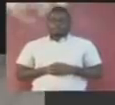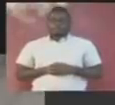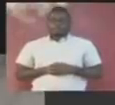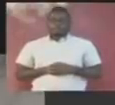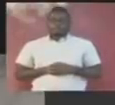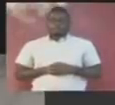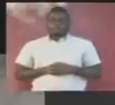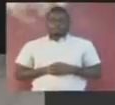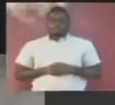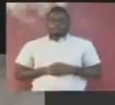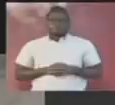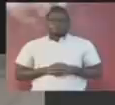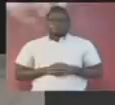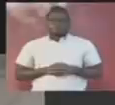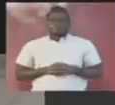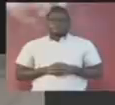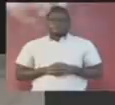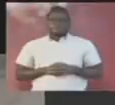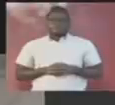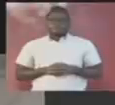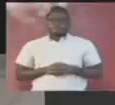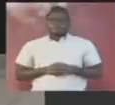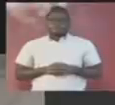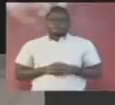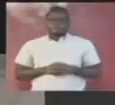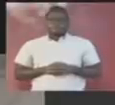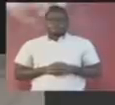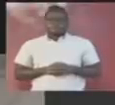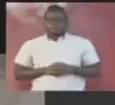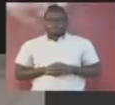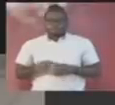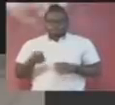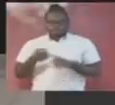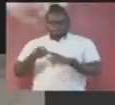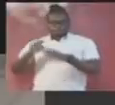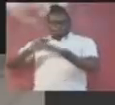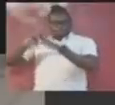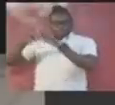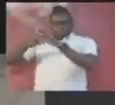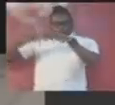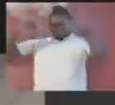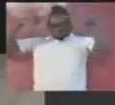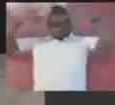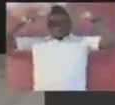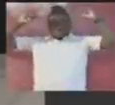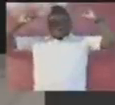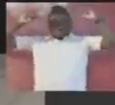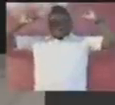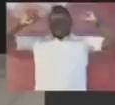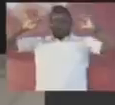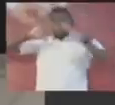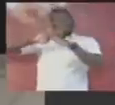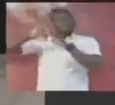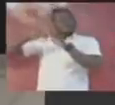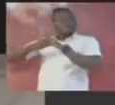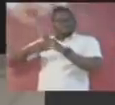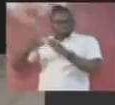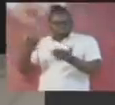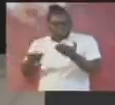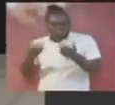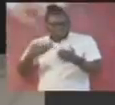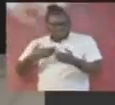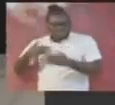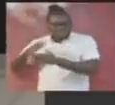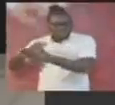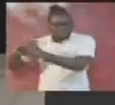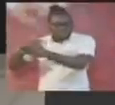The Prime Minister of Barbados spoke about sharing some of the vaccines that Barbados received from India with Trinidad and the